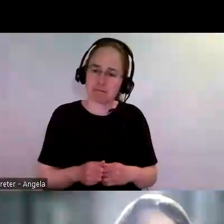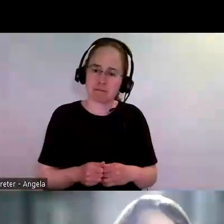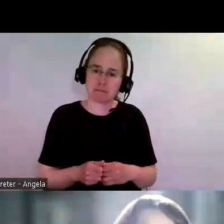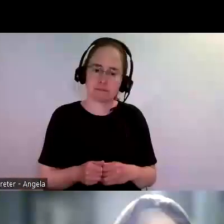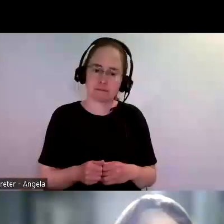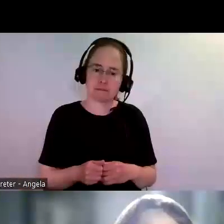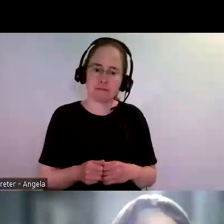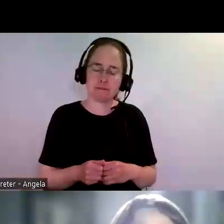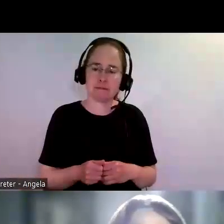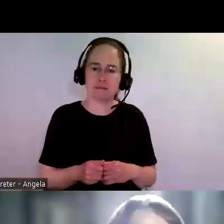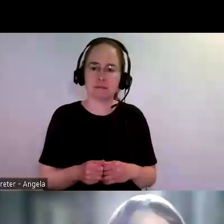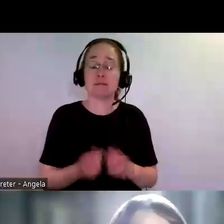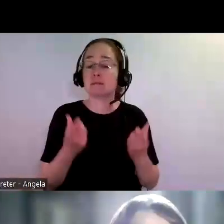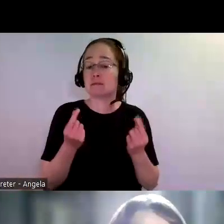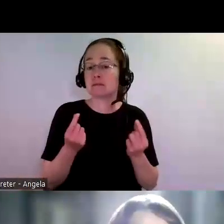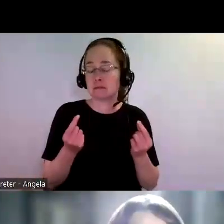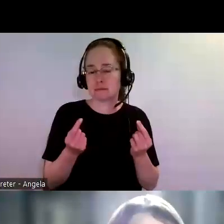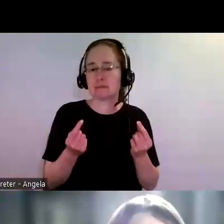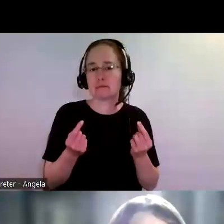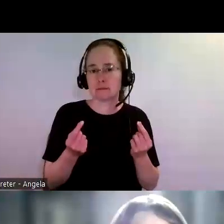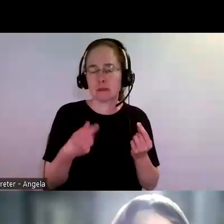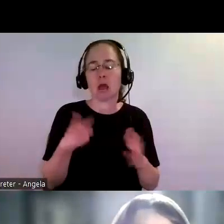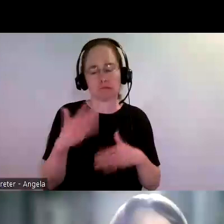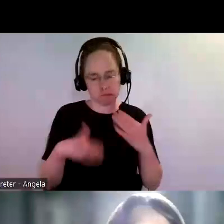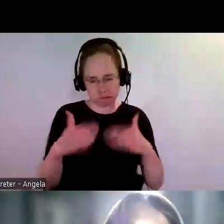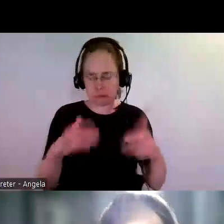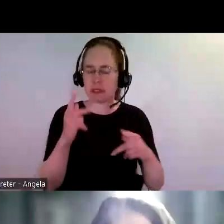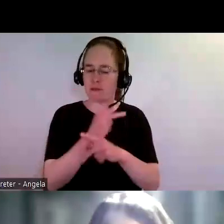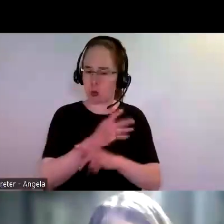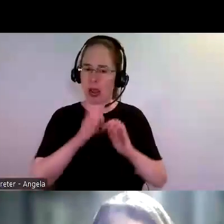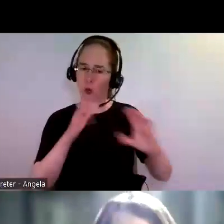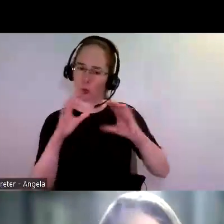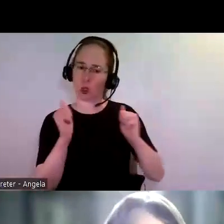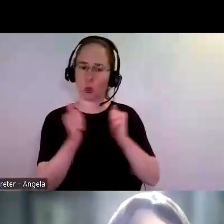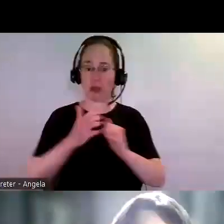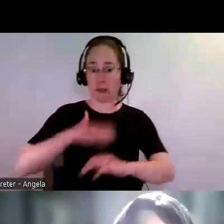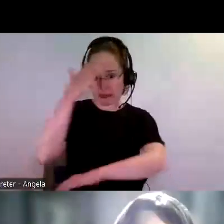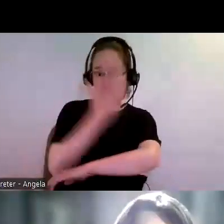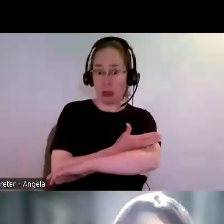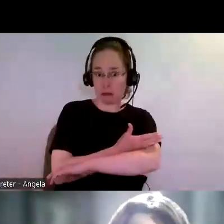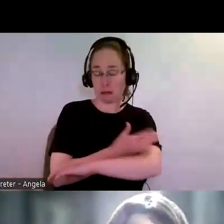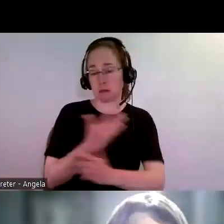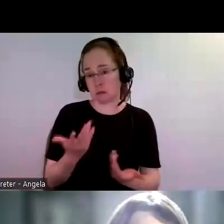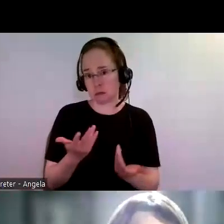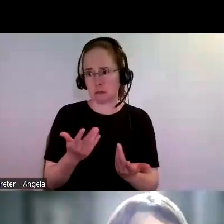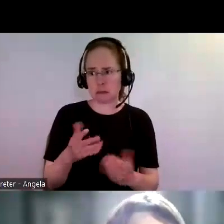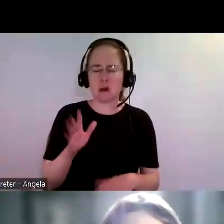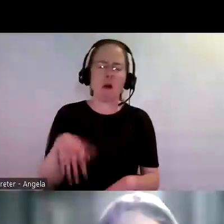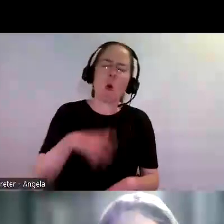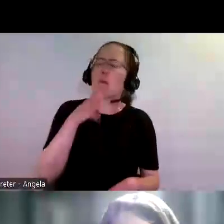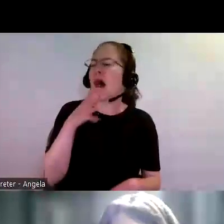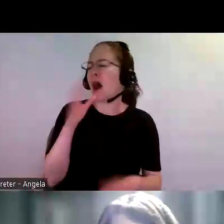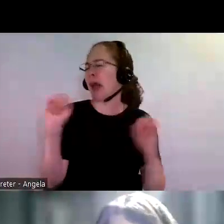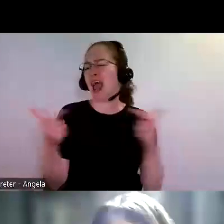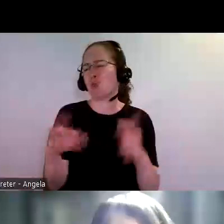So I had to move on and find a way to communicate with my son because he said, you know, Mom, everyone smokes